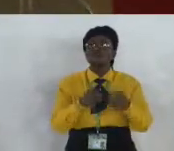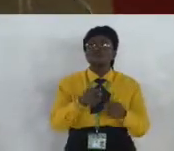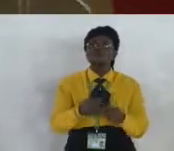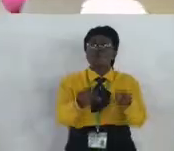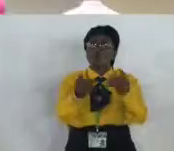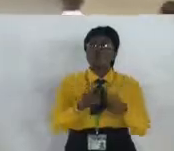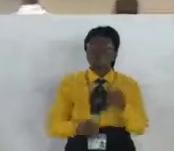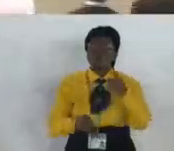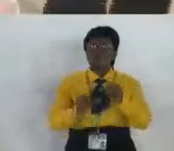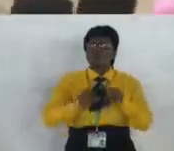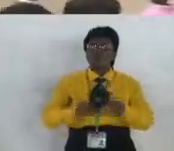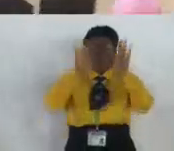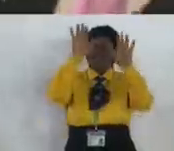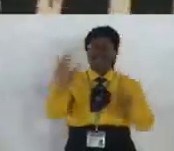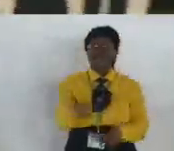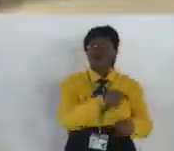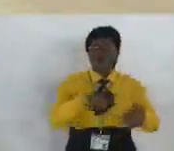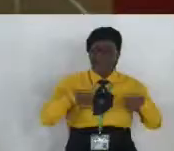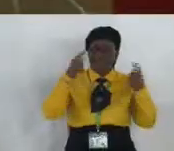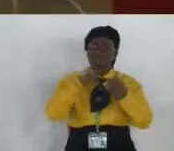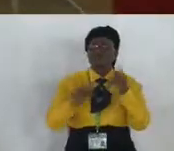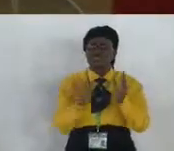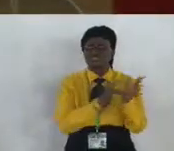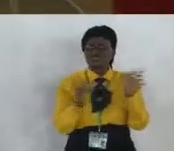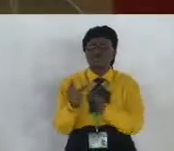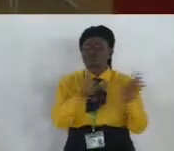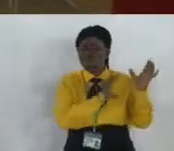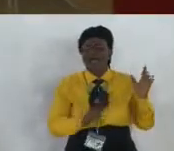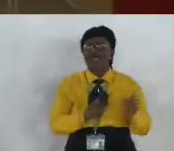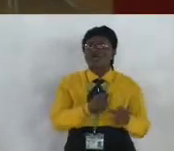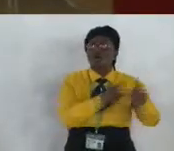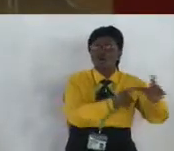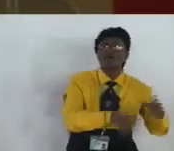now as I begin to count.